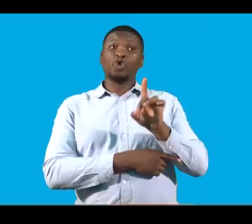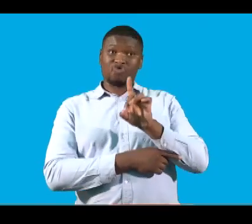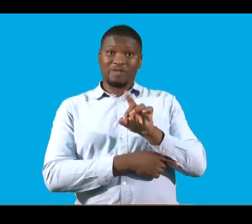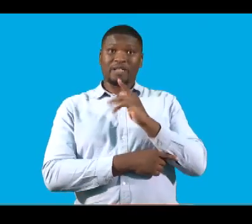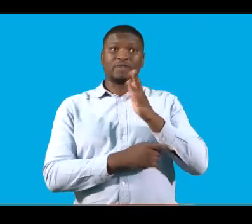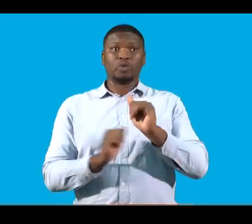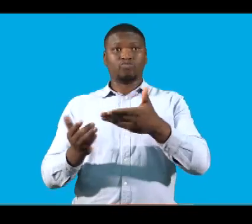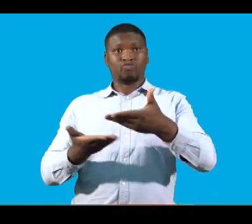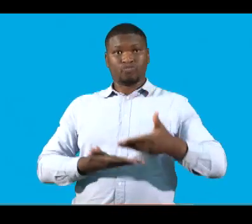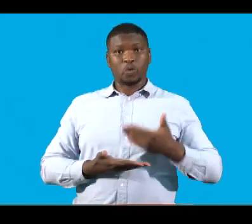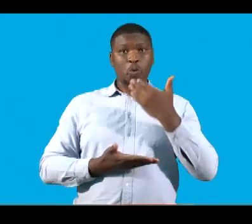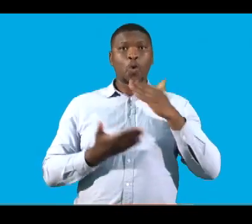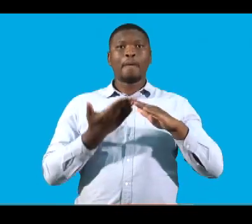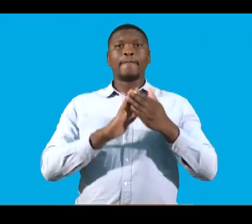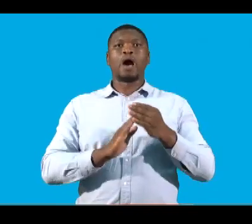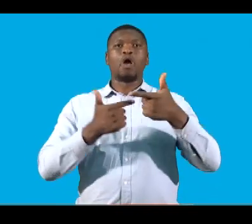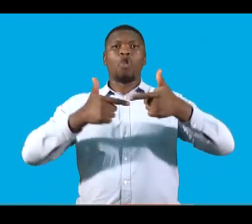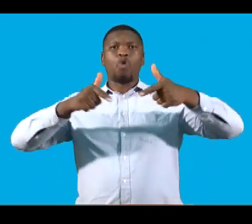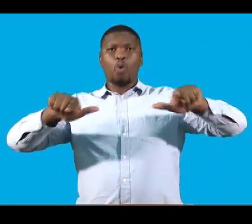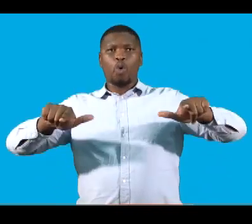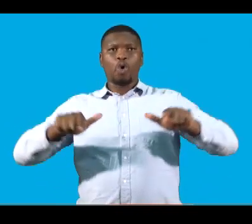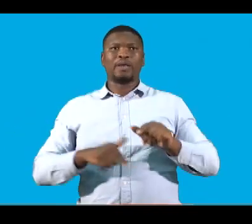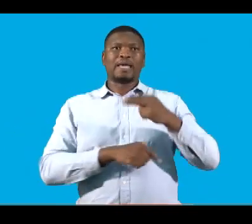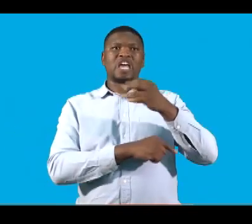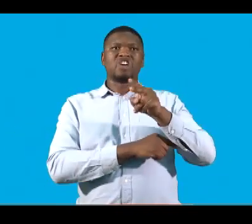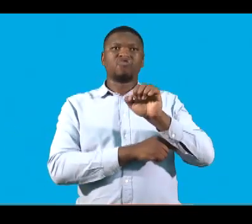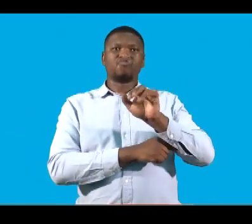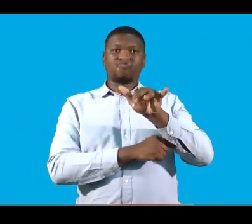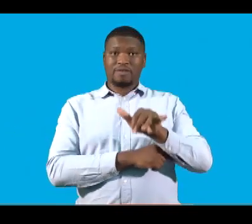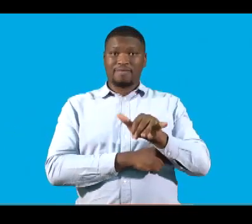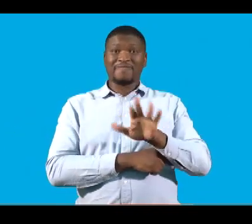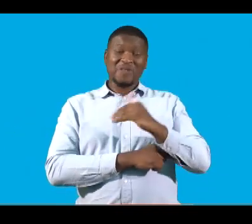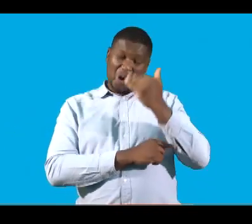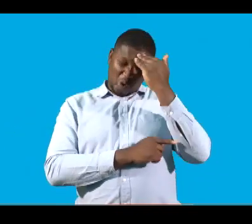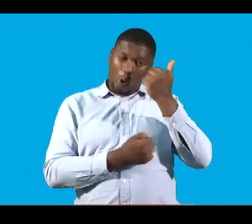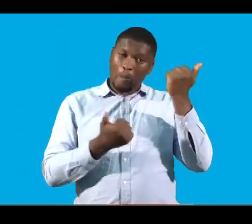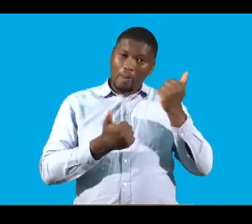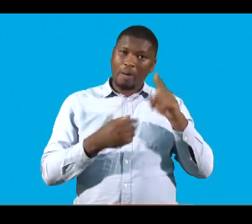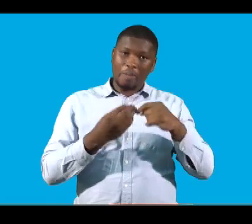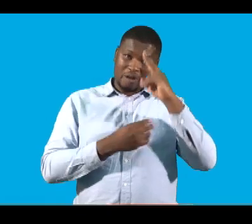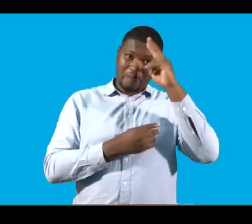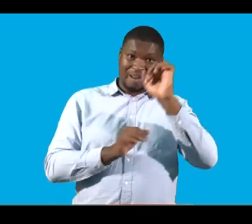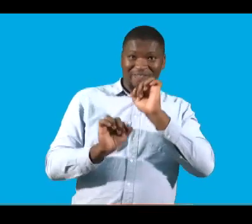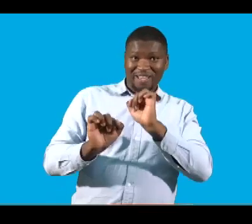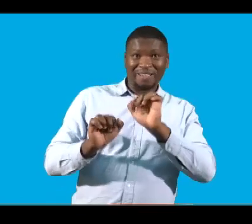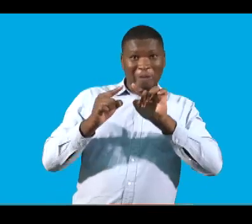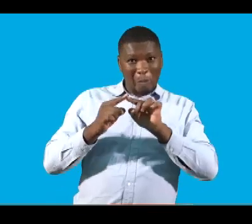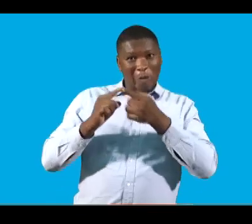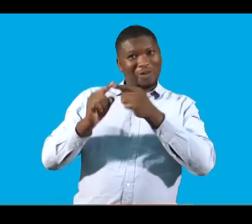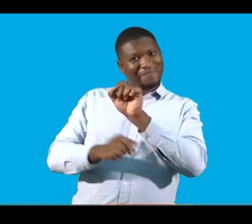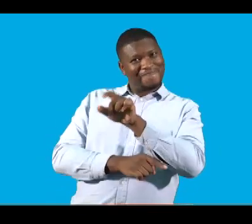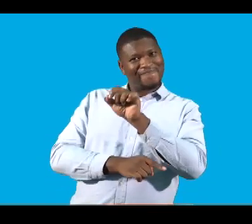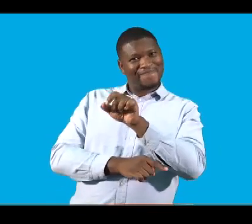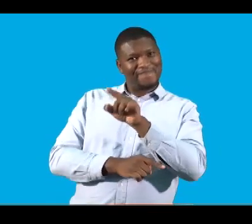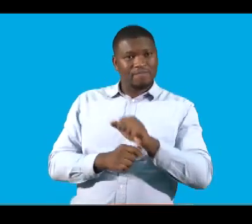Henry by Basil Hallward, despite Basil not wanting to introduce him. This was because Basil knew of Lord Henry's belief in hedonism.